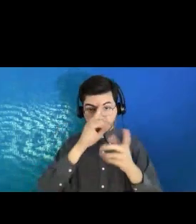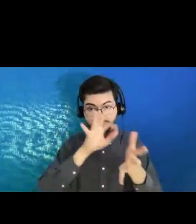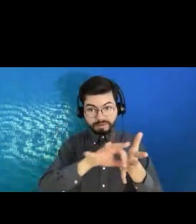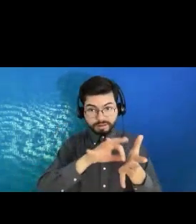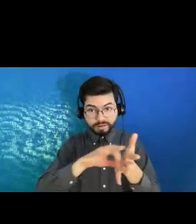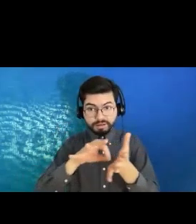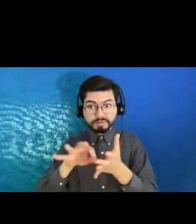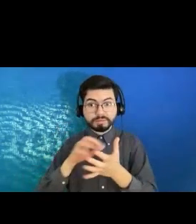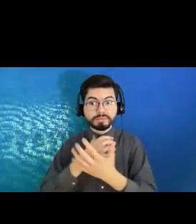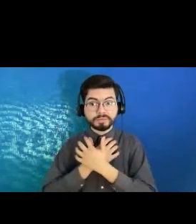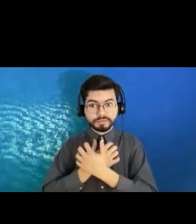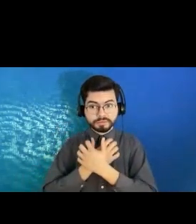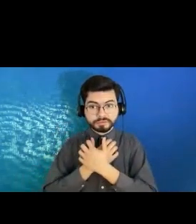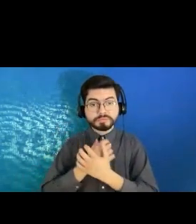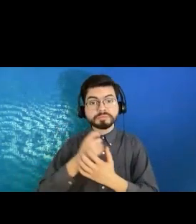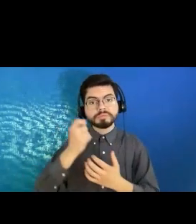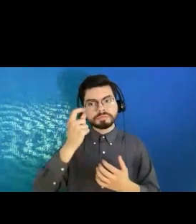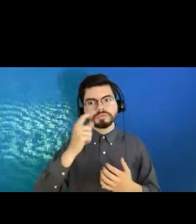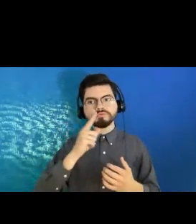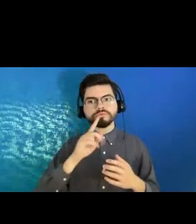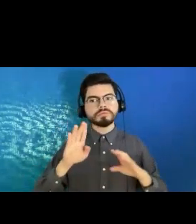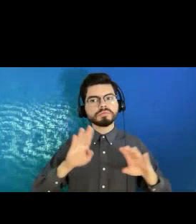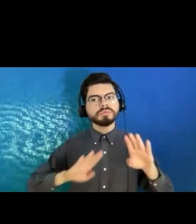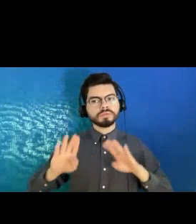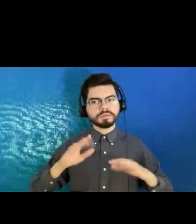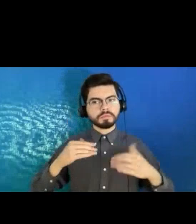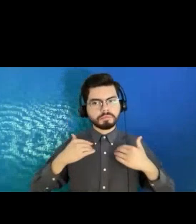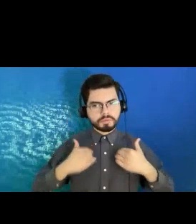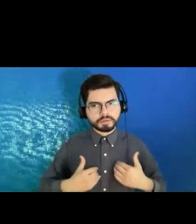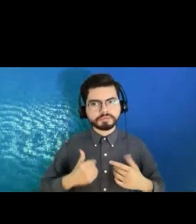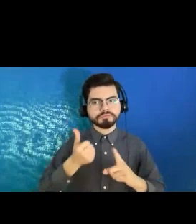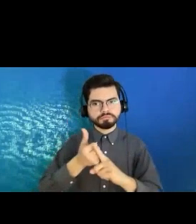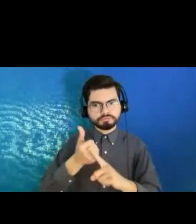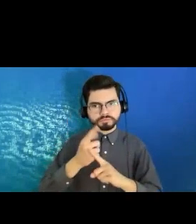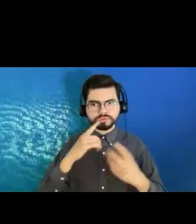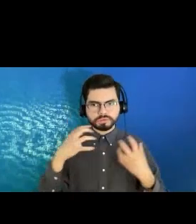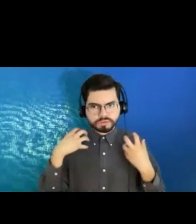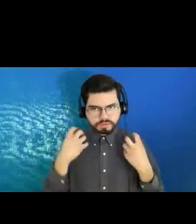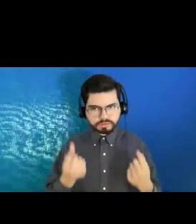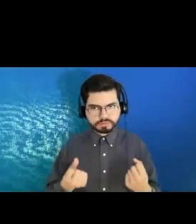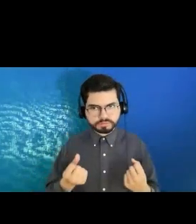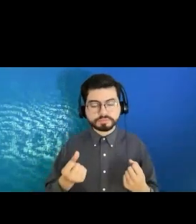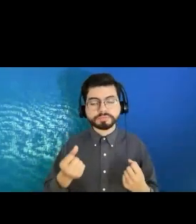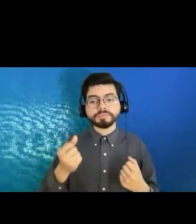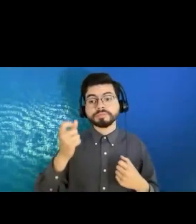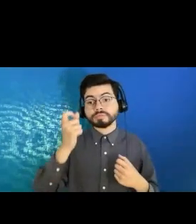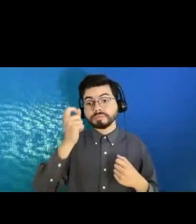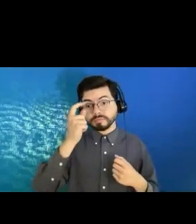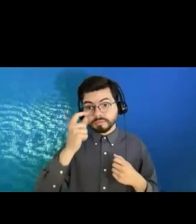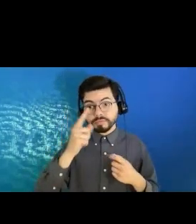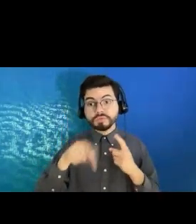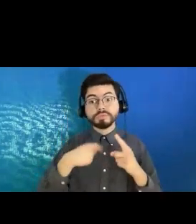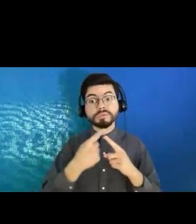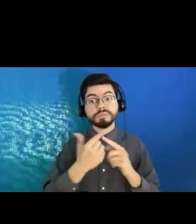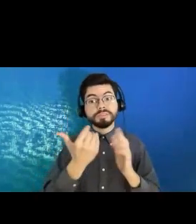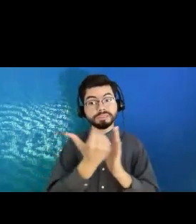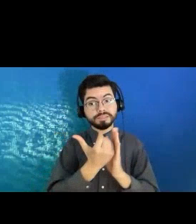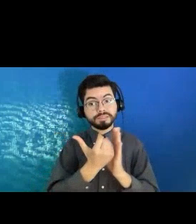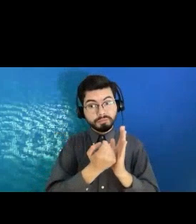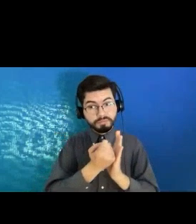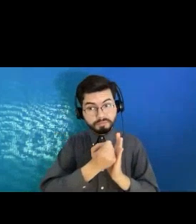biologically. Again, what we're most concerned about, what the park is most concerned about, is what happens post-delisting in the way that states are